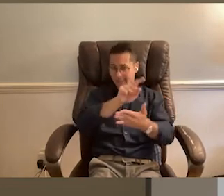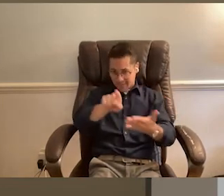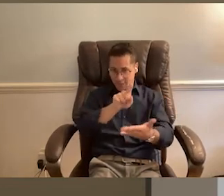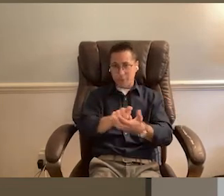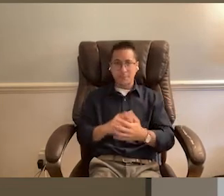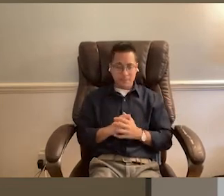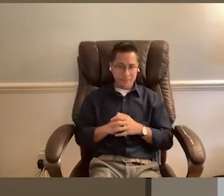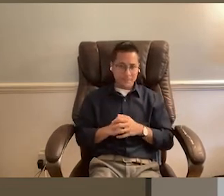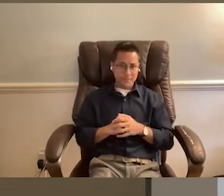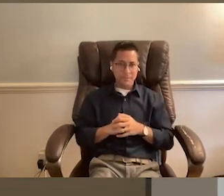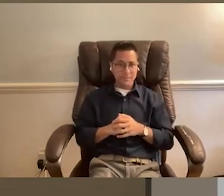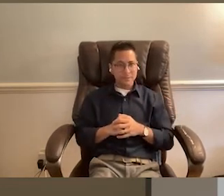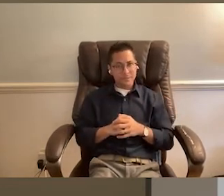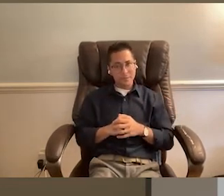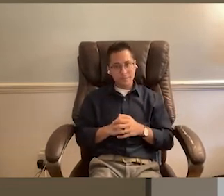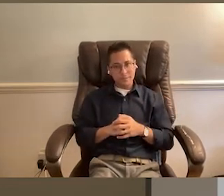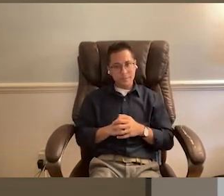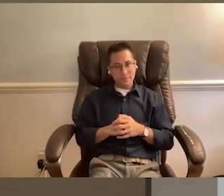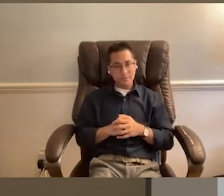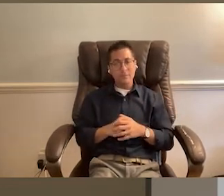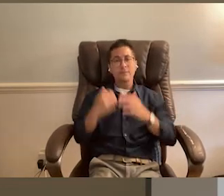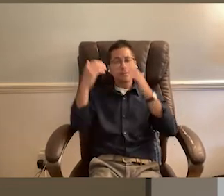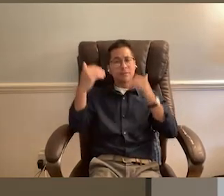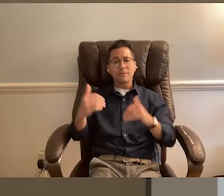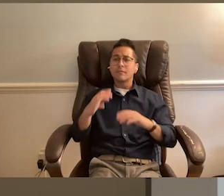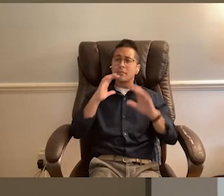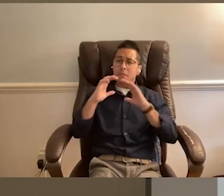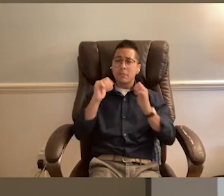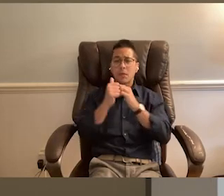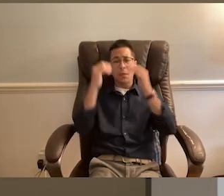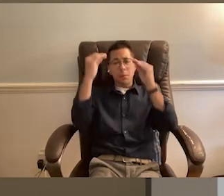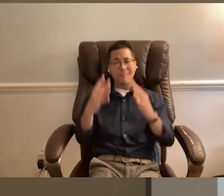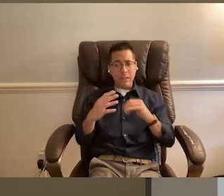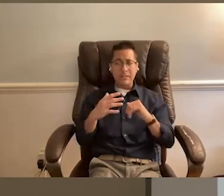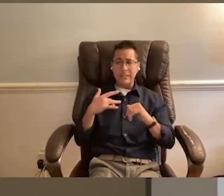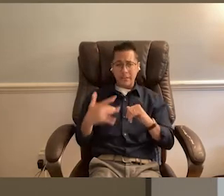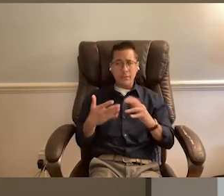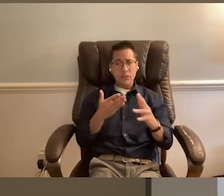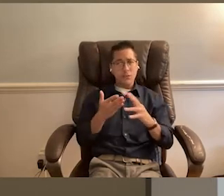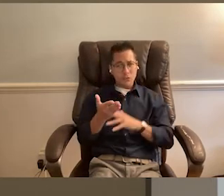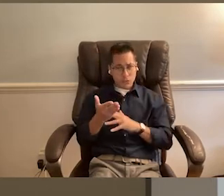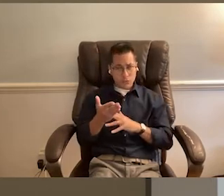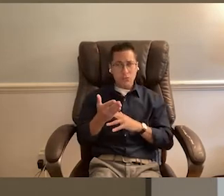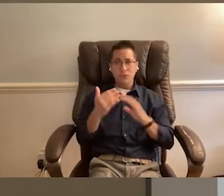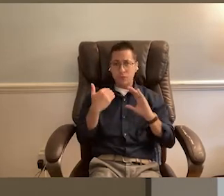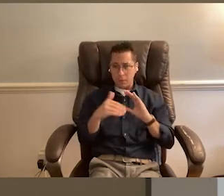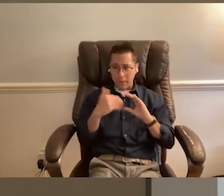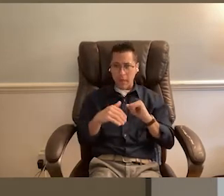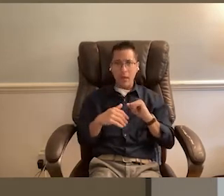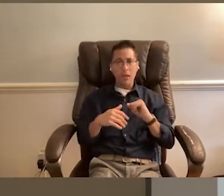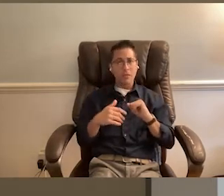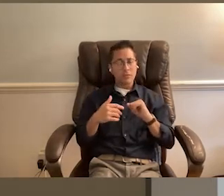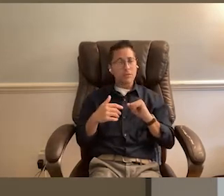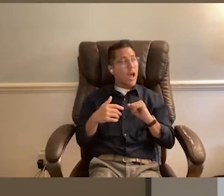love when they will give presentations. And then some of our students want to attend office hours with their professor, and they